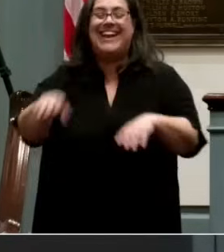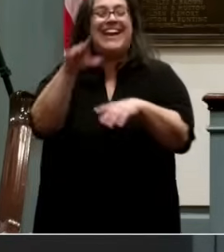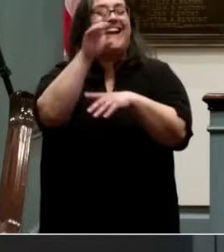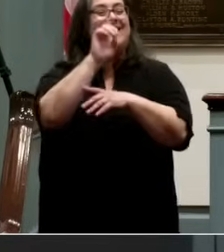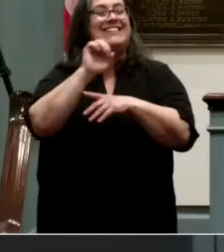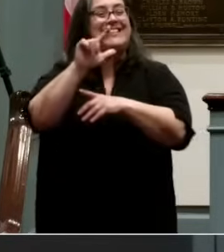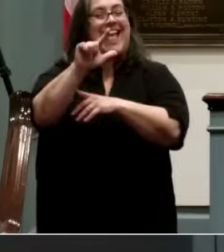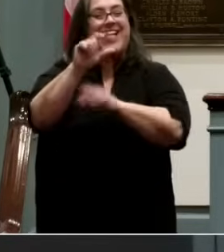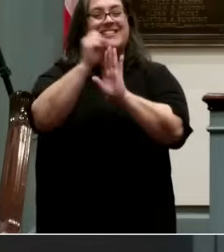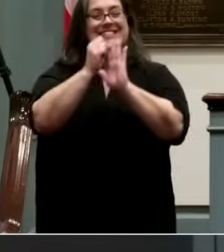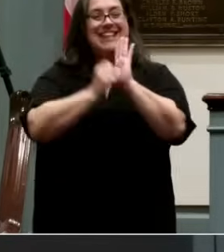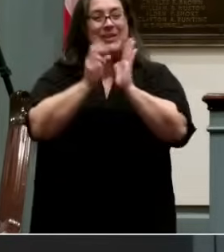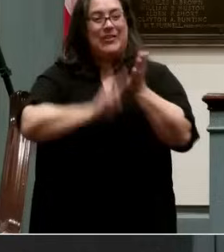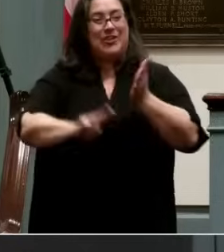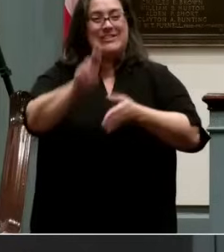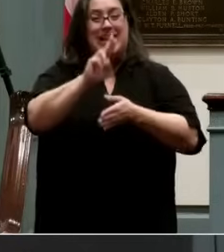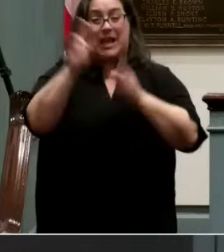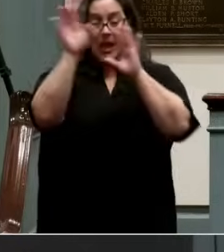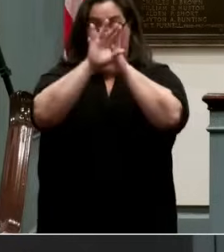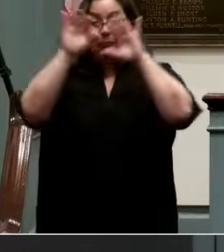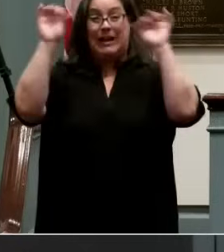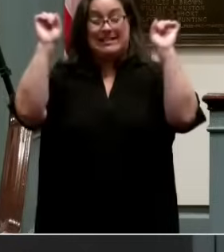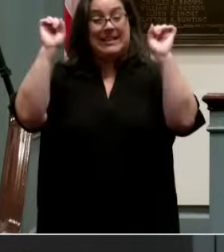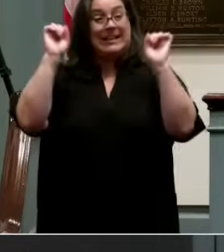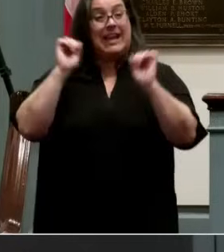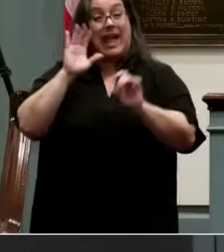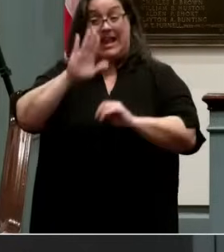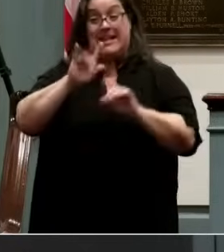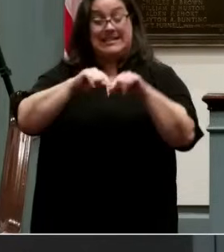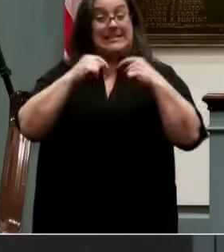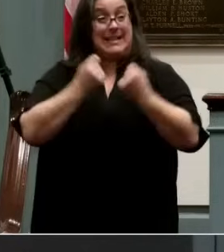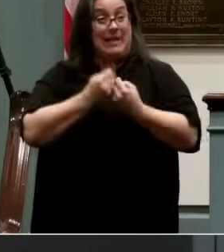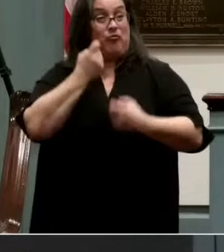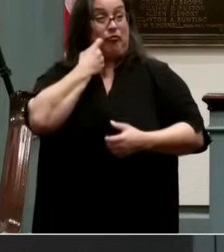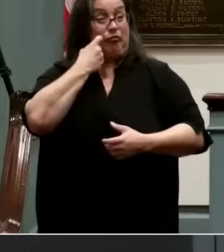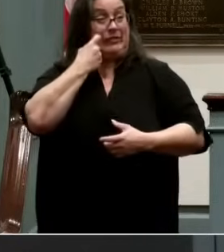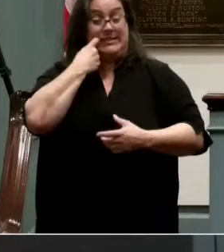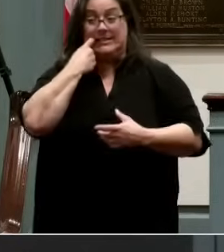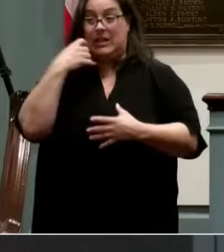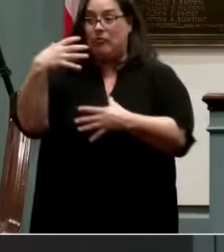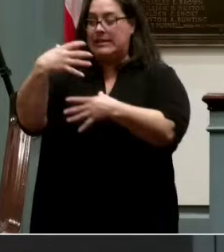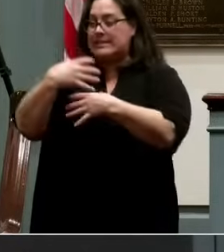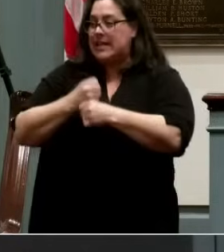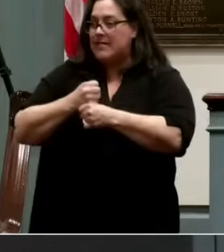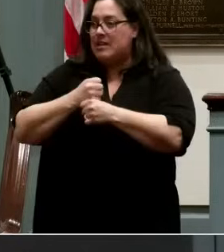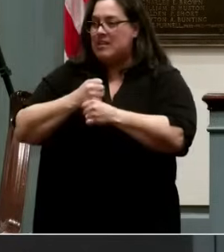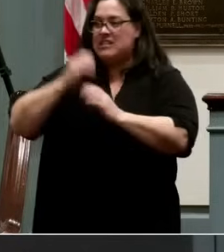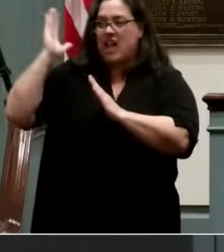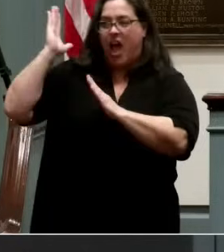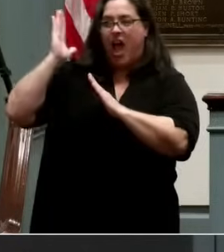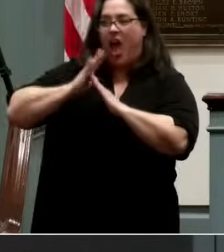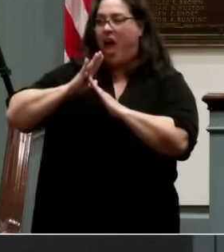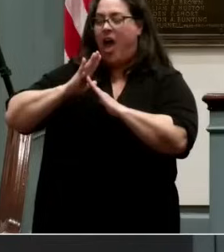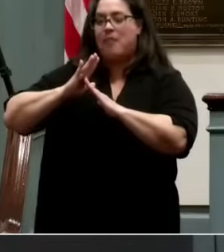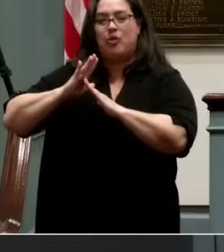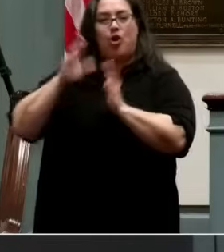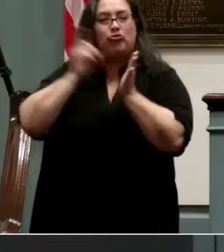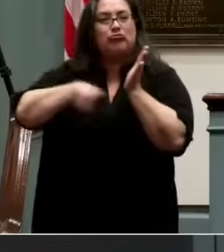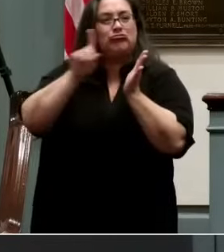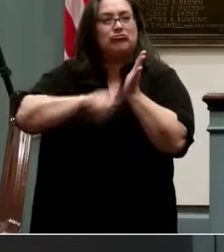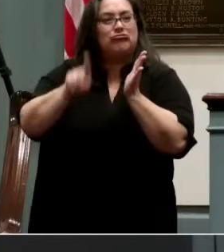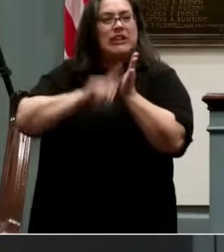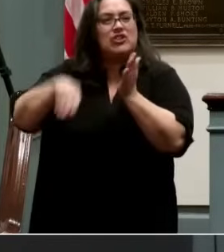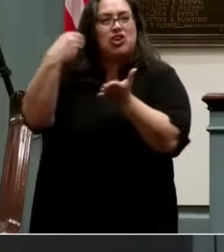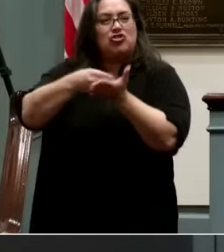State University, President Allen and his team recently received the largest research grant in the university's